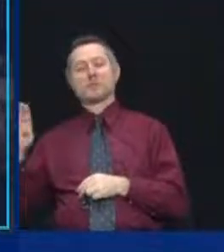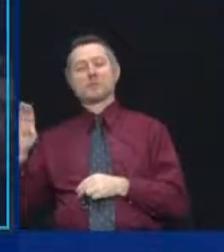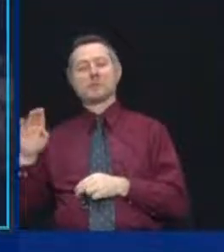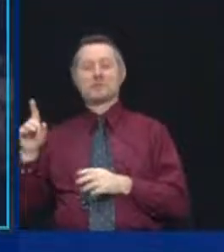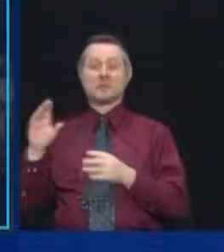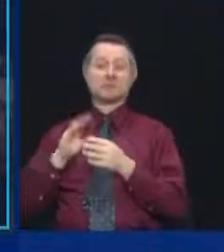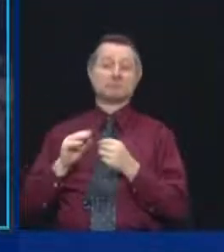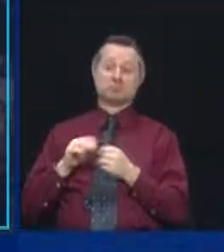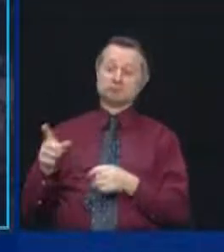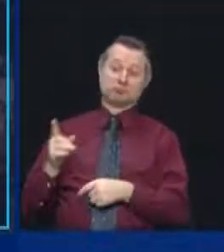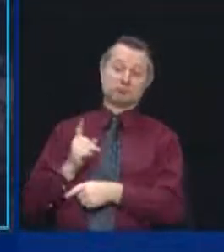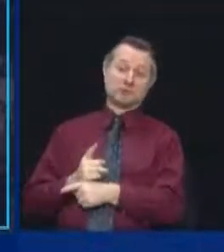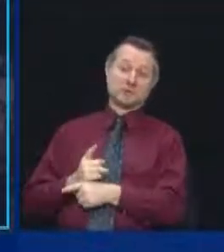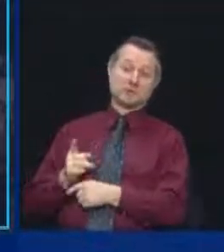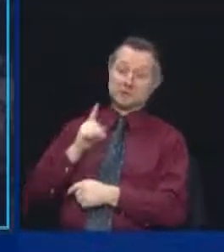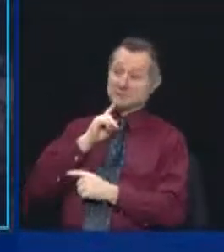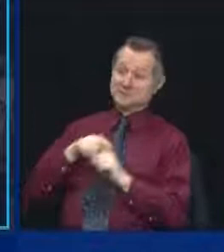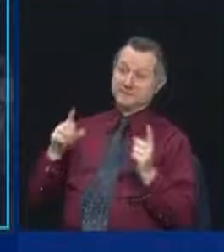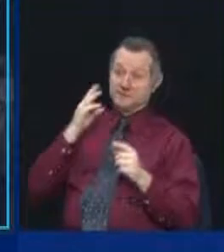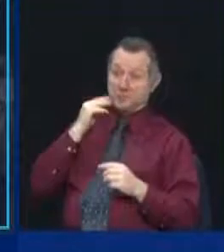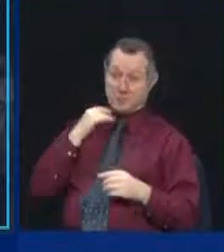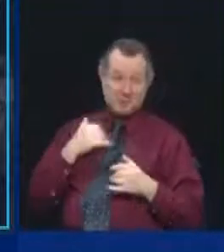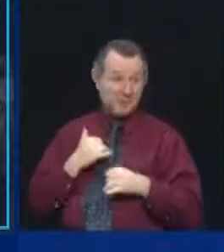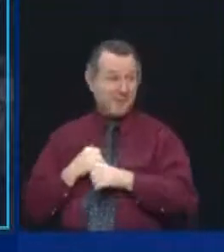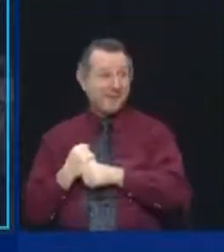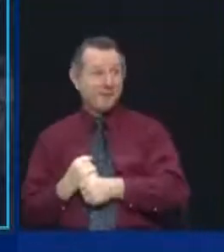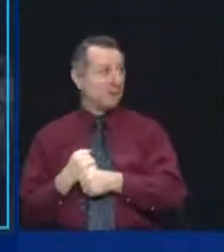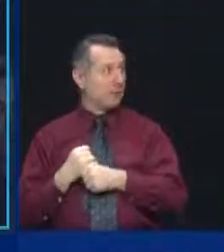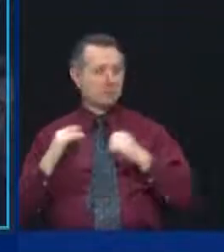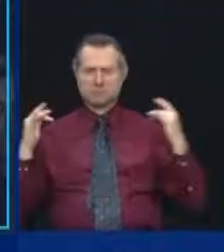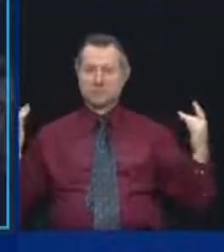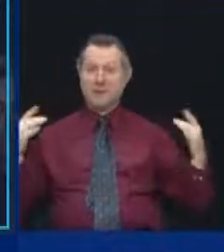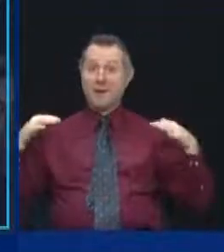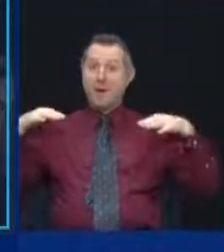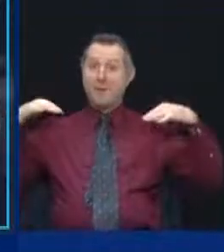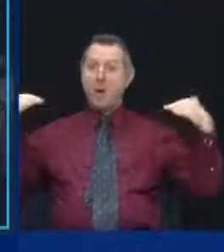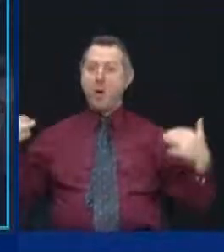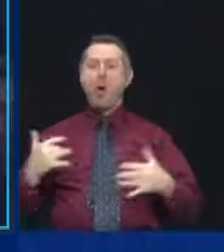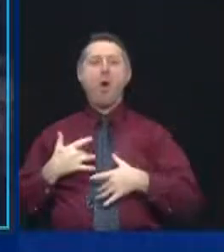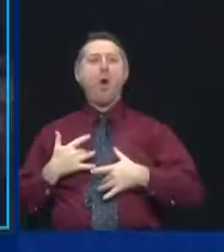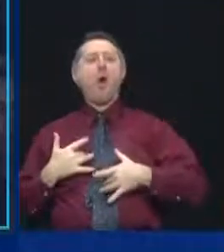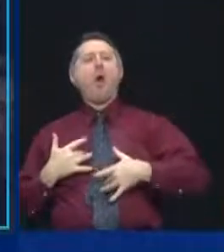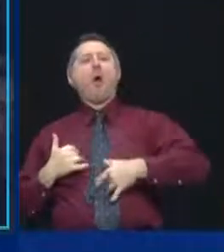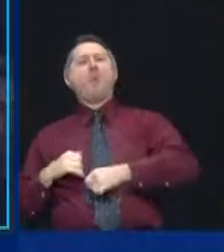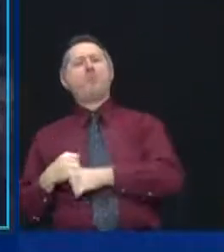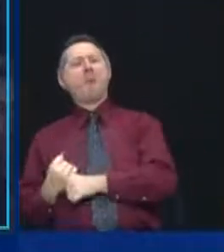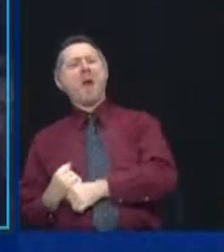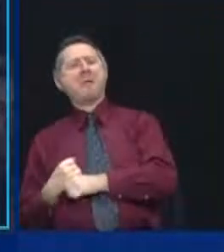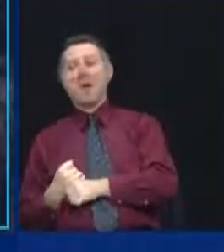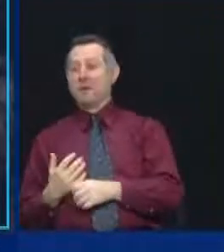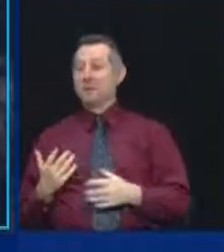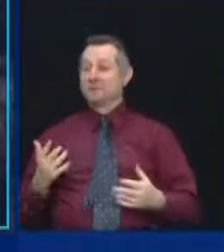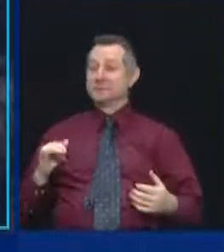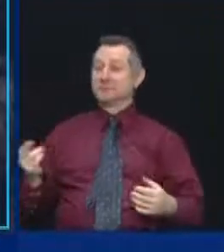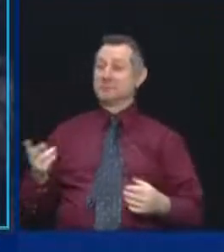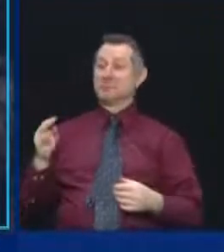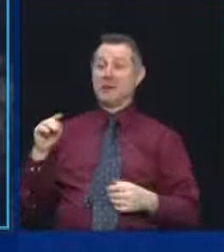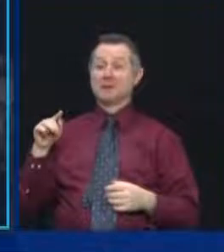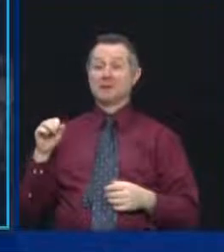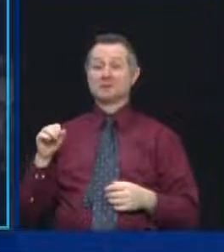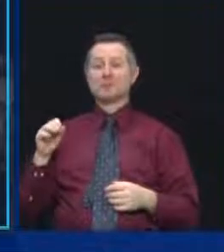crowd. And I think Mr. Alderson and Mr. Levine can expand, but the